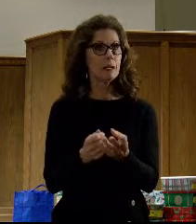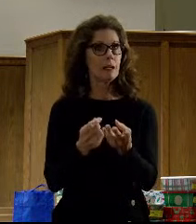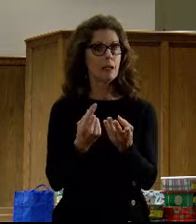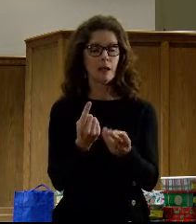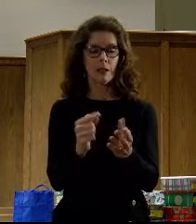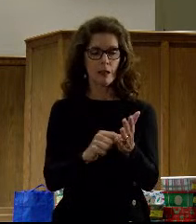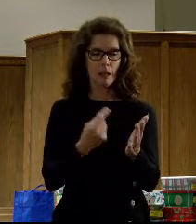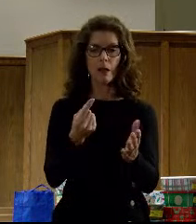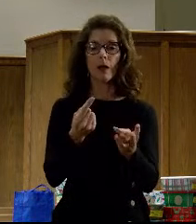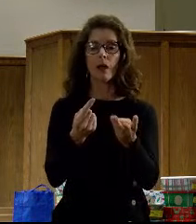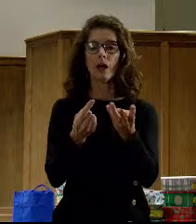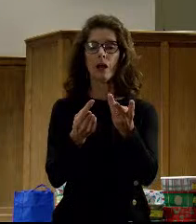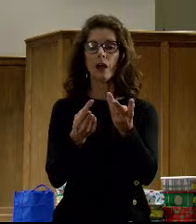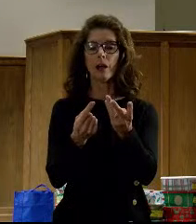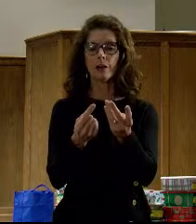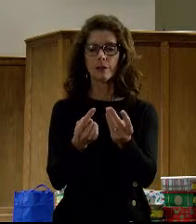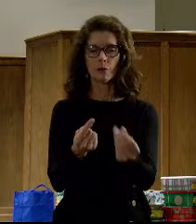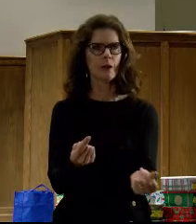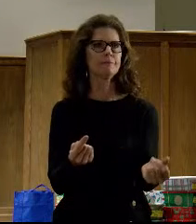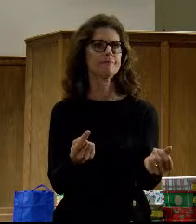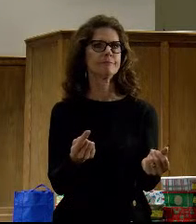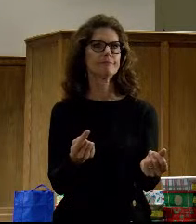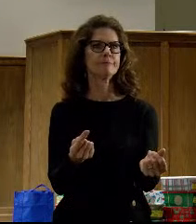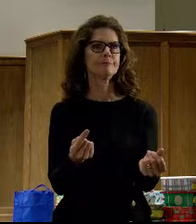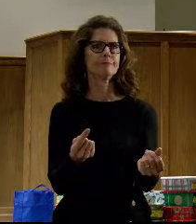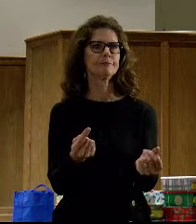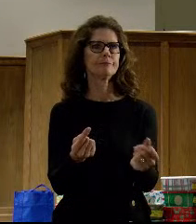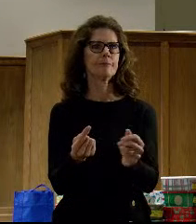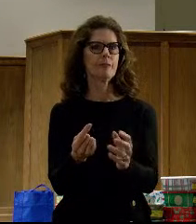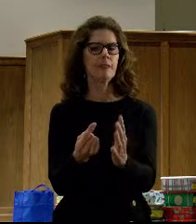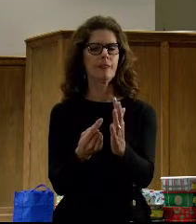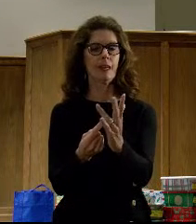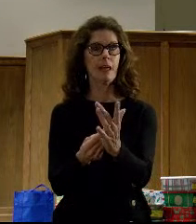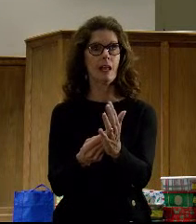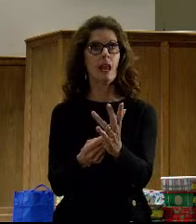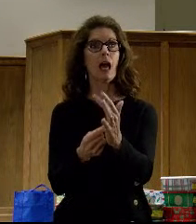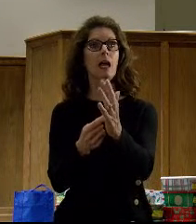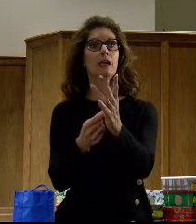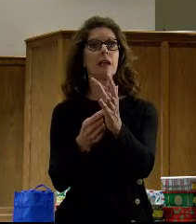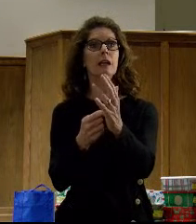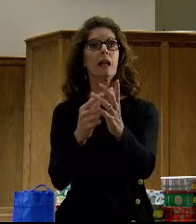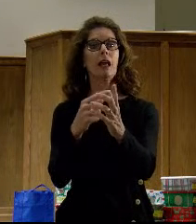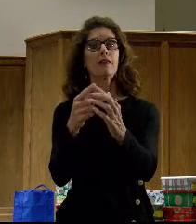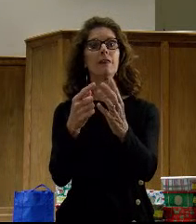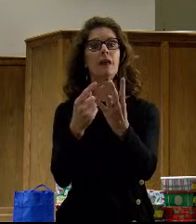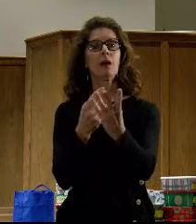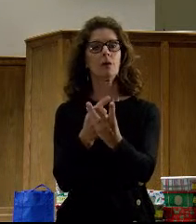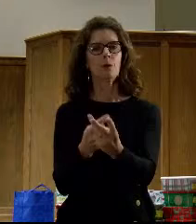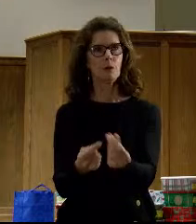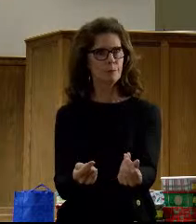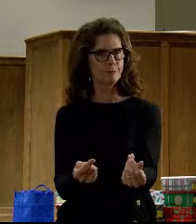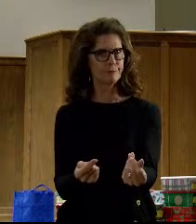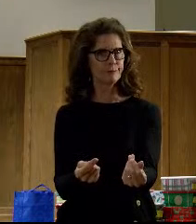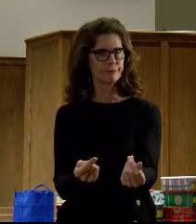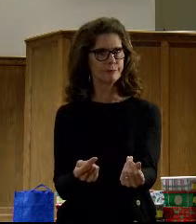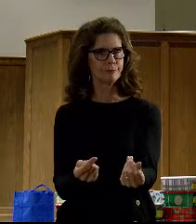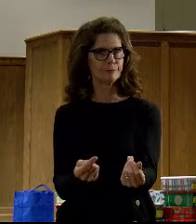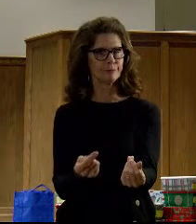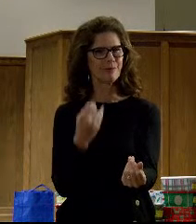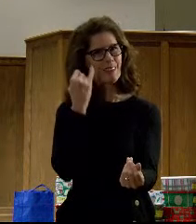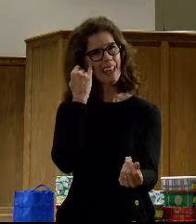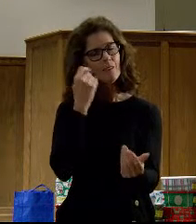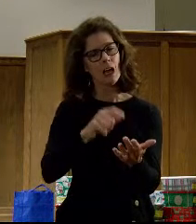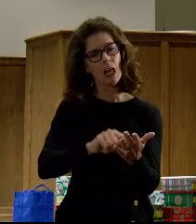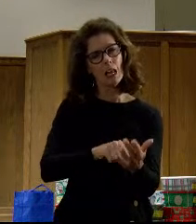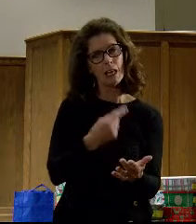because that's what matches do. They light temporarily and then they fizzle out. But then if I lit a match